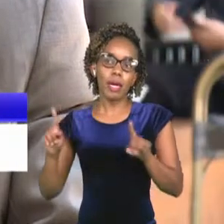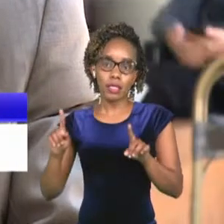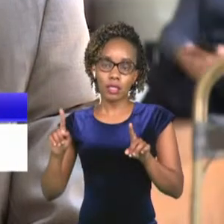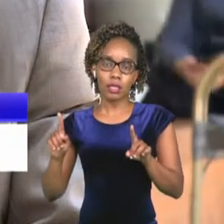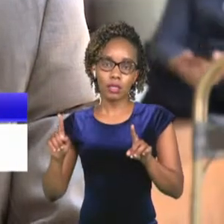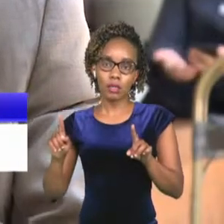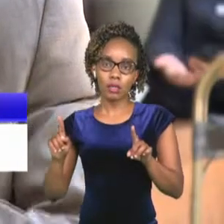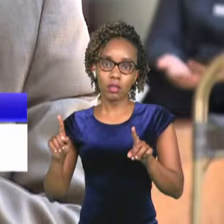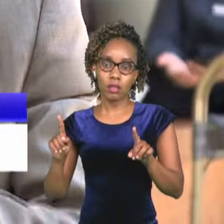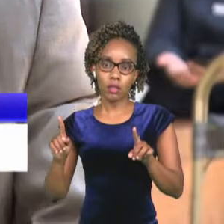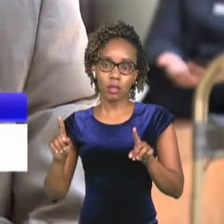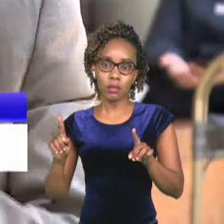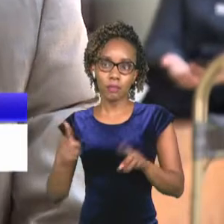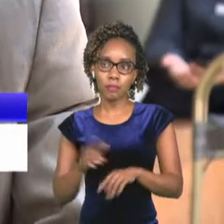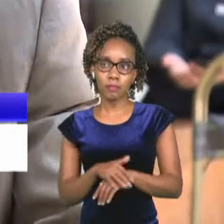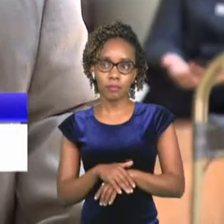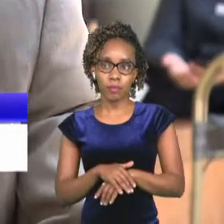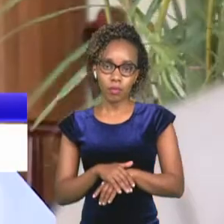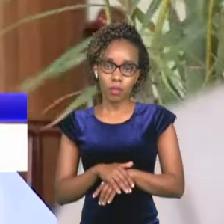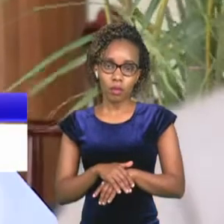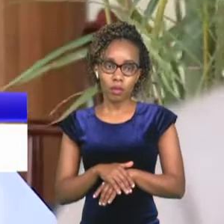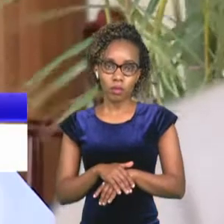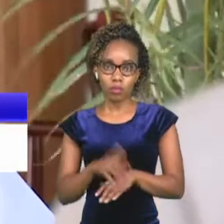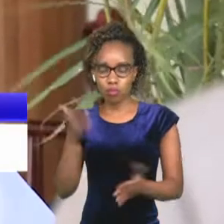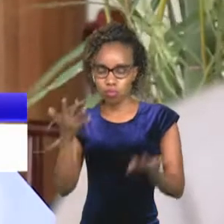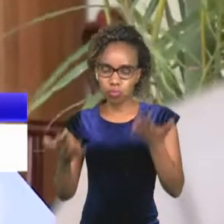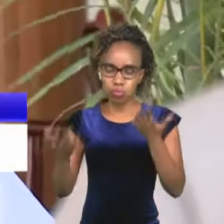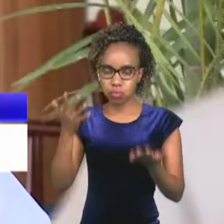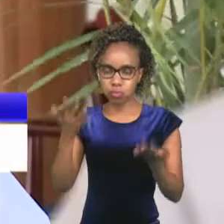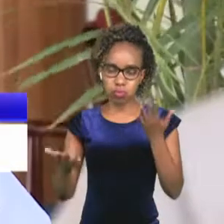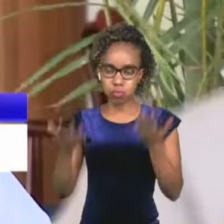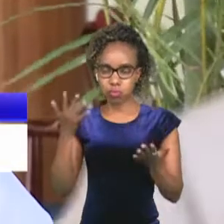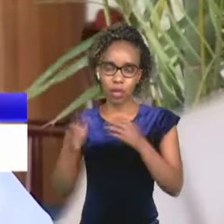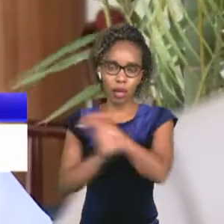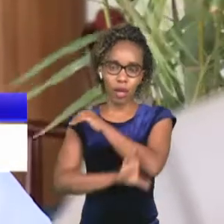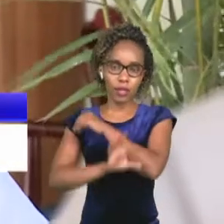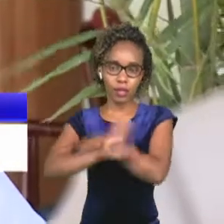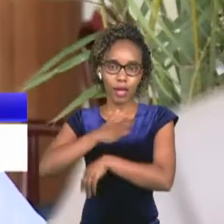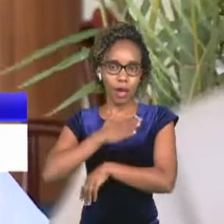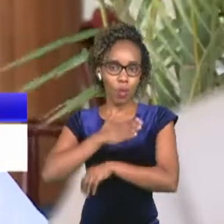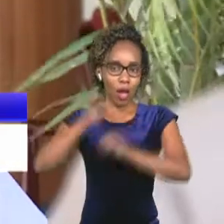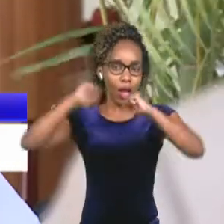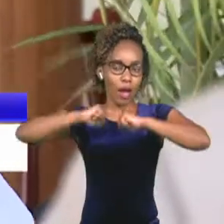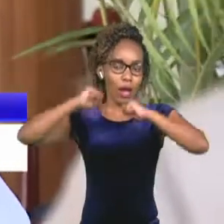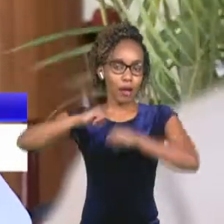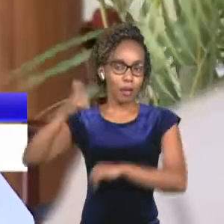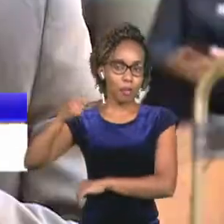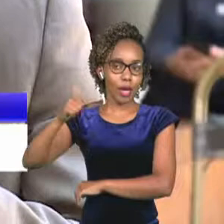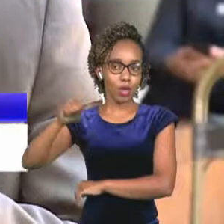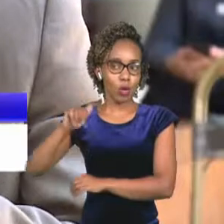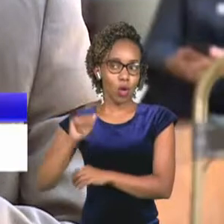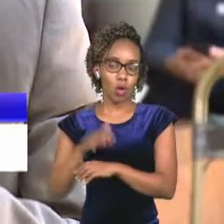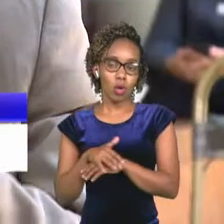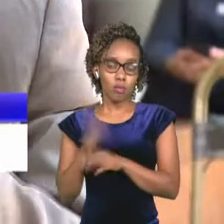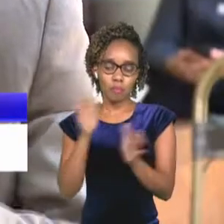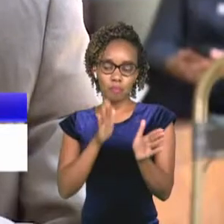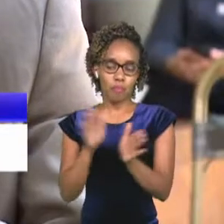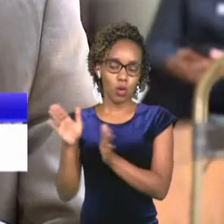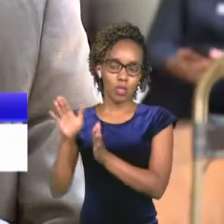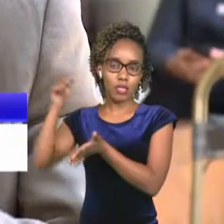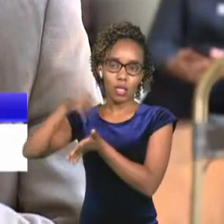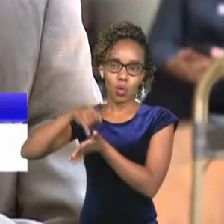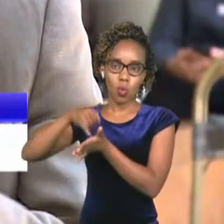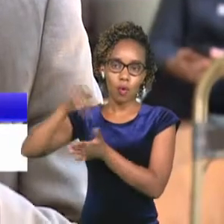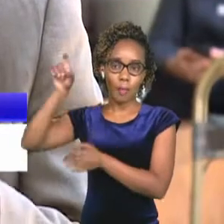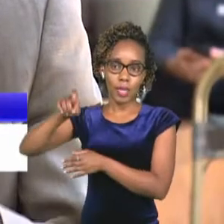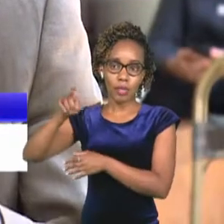of tones that are currently within the country, I think it is important to also make this process inclusive